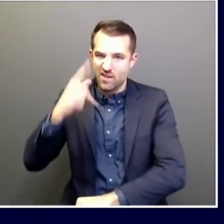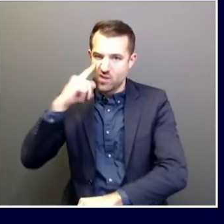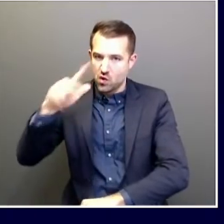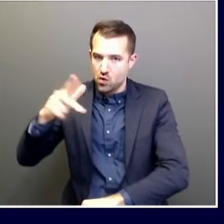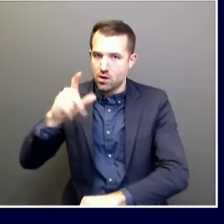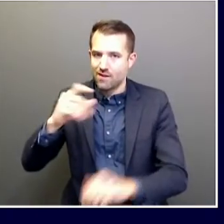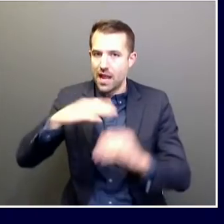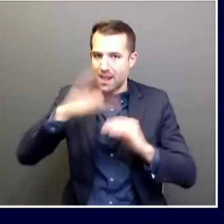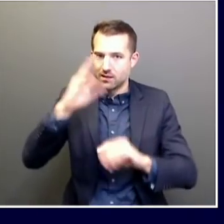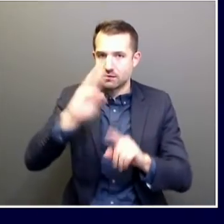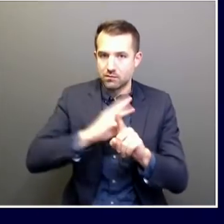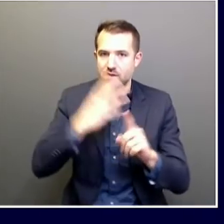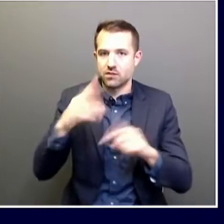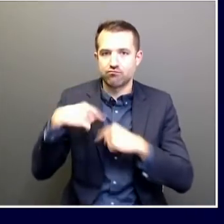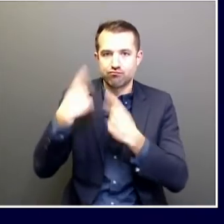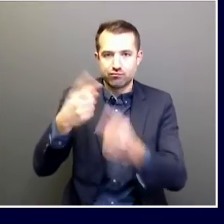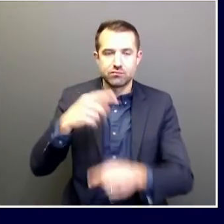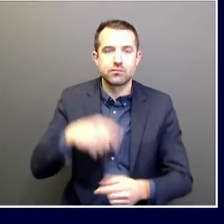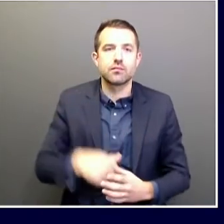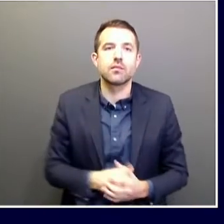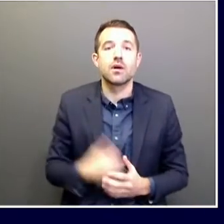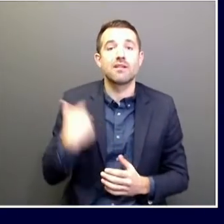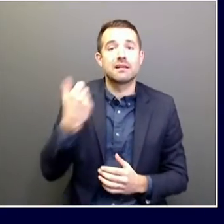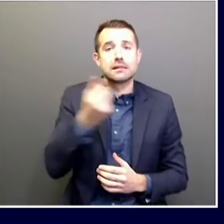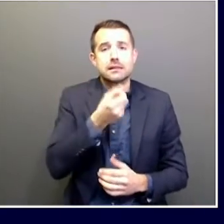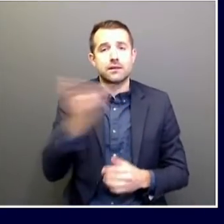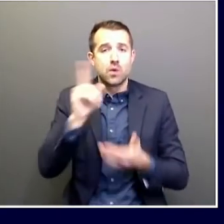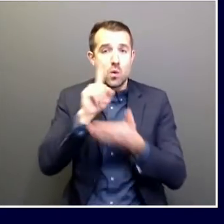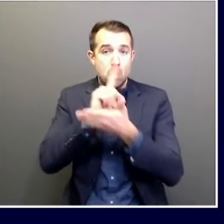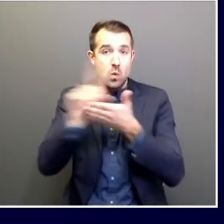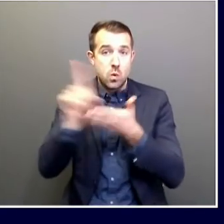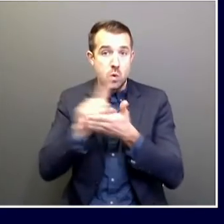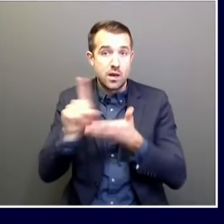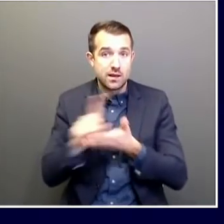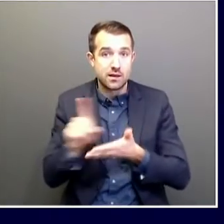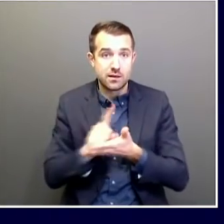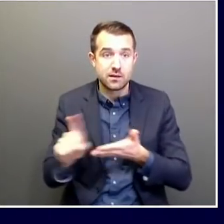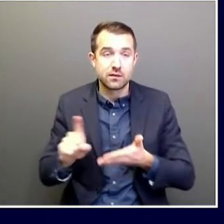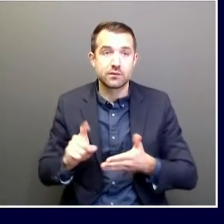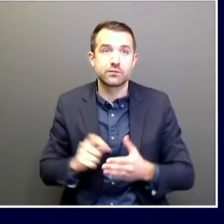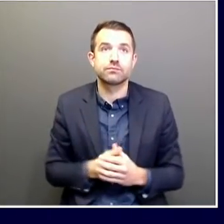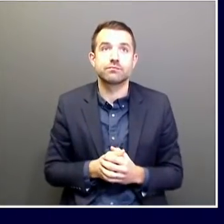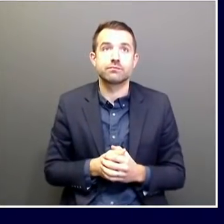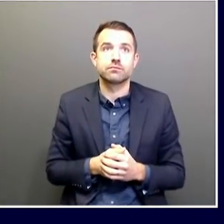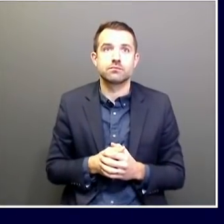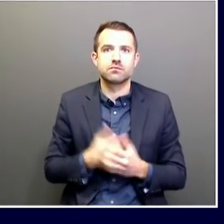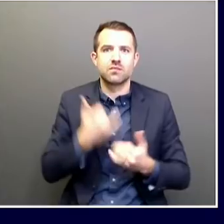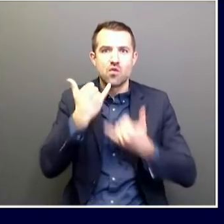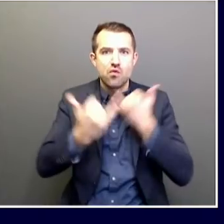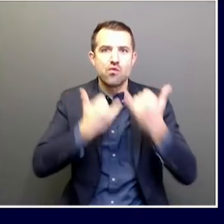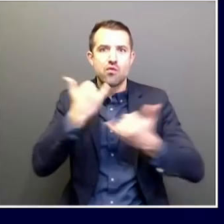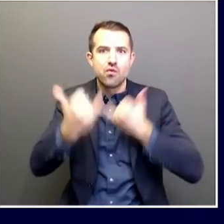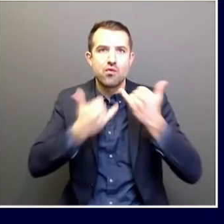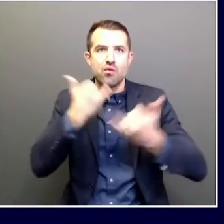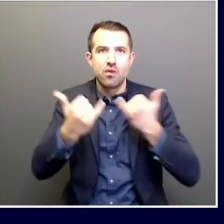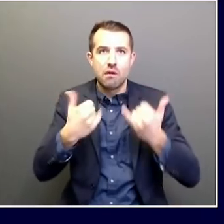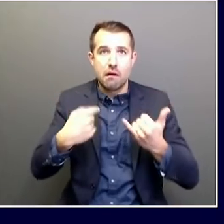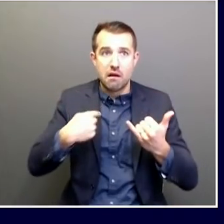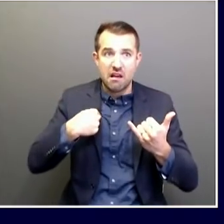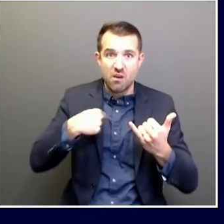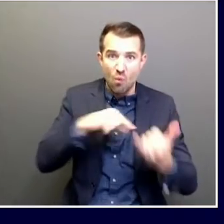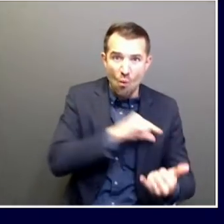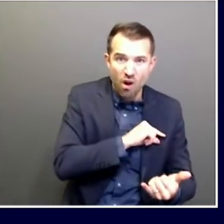from individuals who are absolutely eligible for a booster shot, but couldn't interpret the